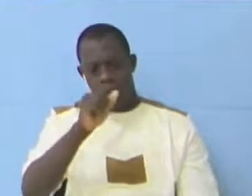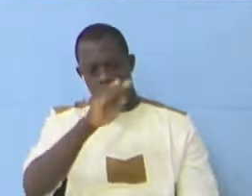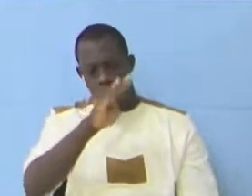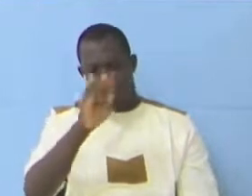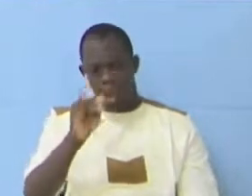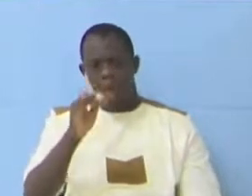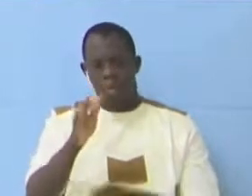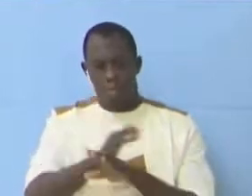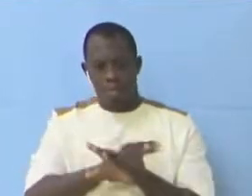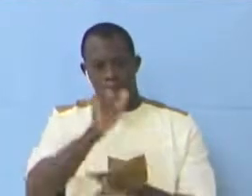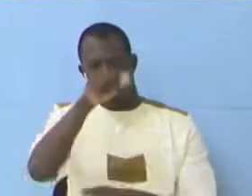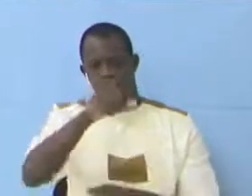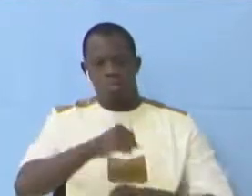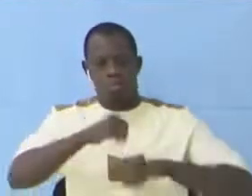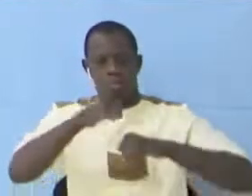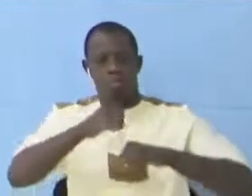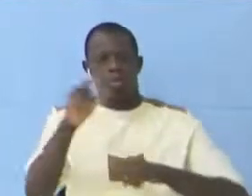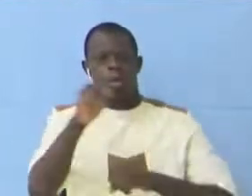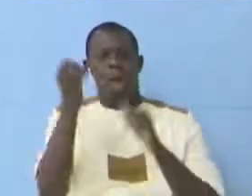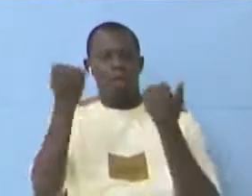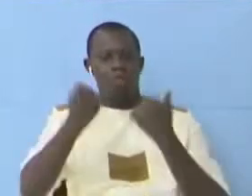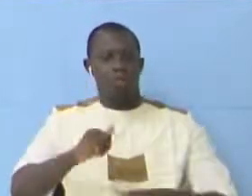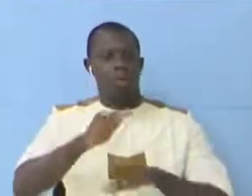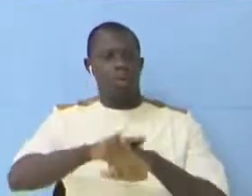Yes. What happened to him?